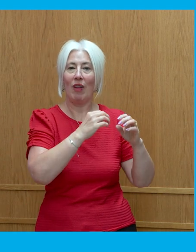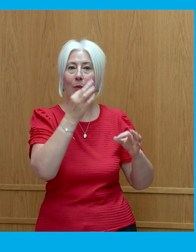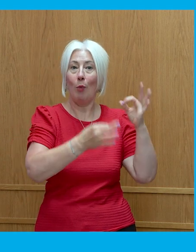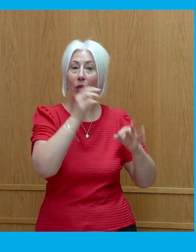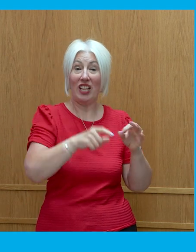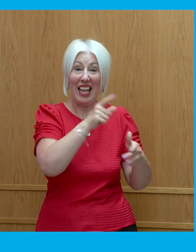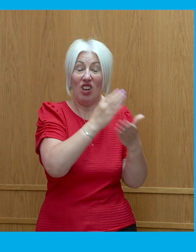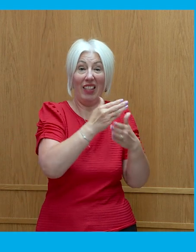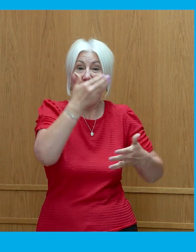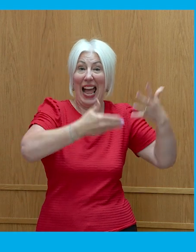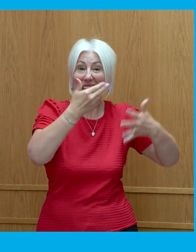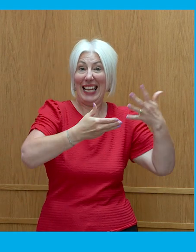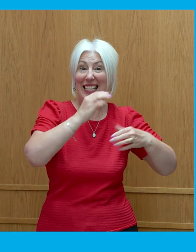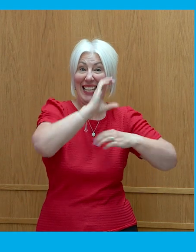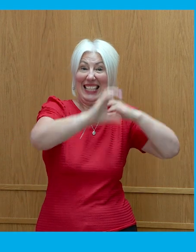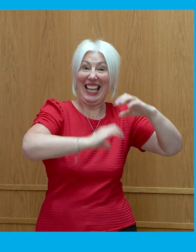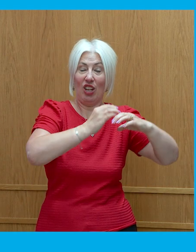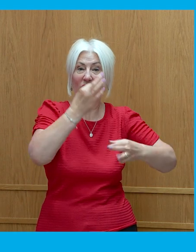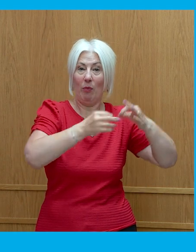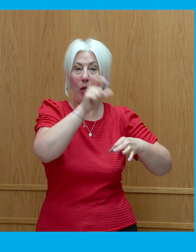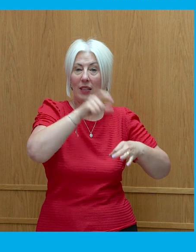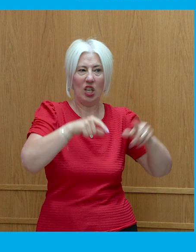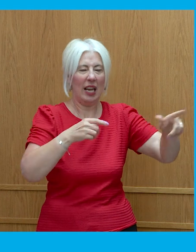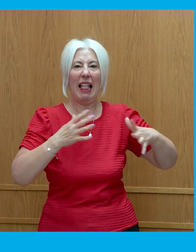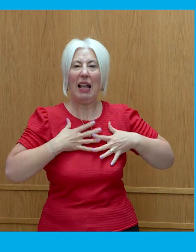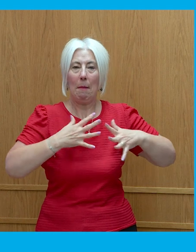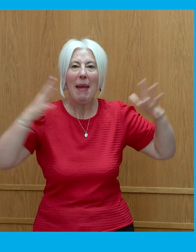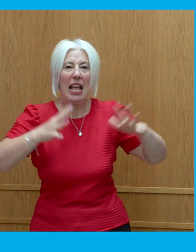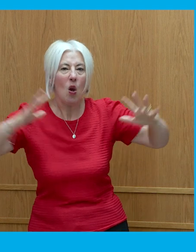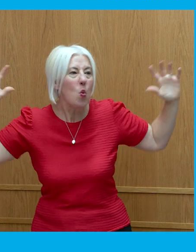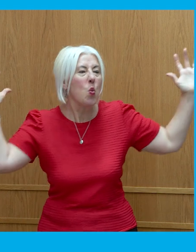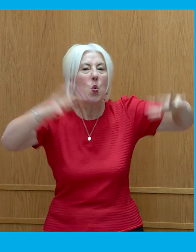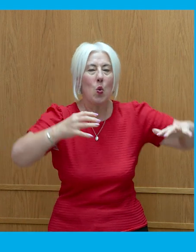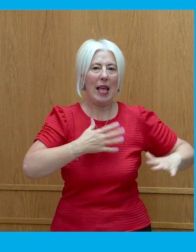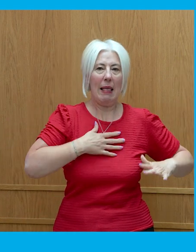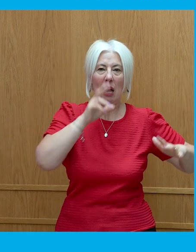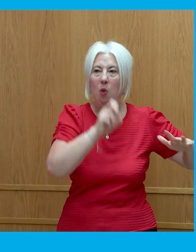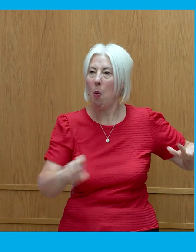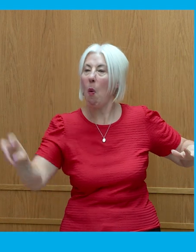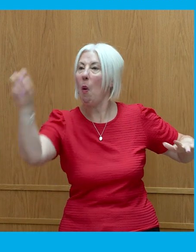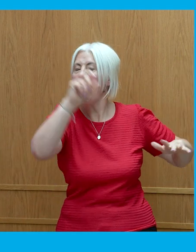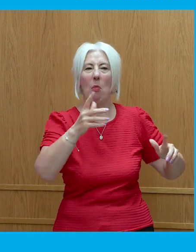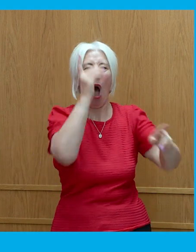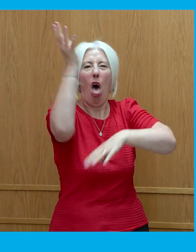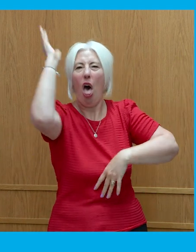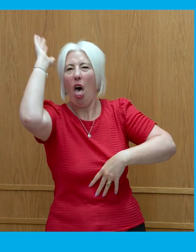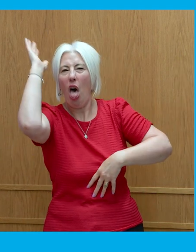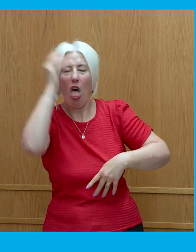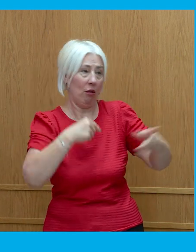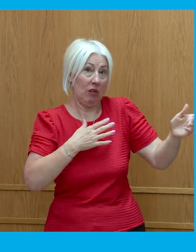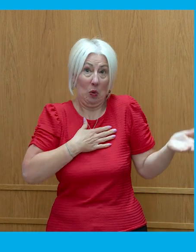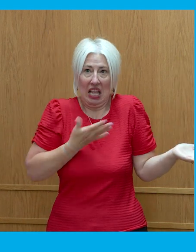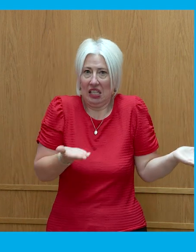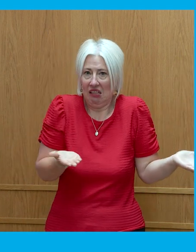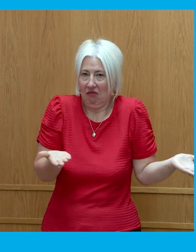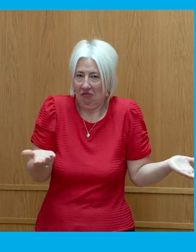he's a 19th century politician. He loves big rallies. He loves traveling around and speaking to big rallies, right?